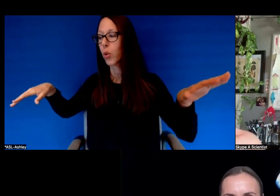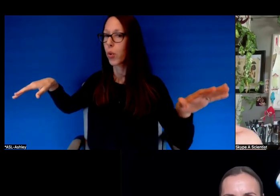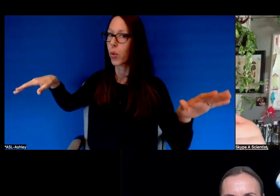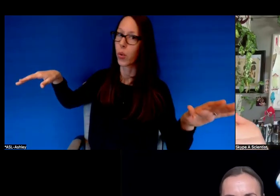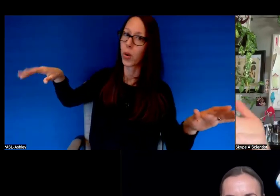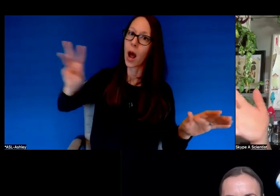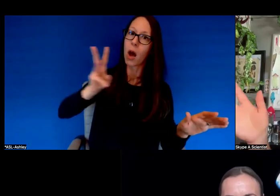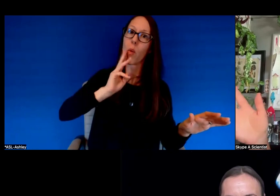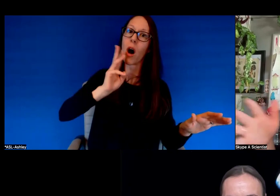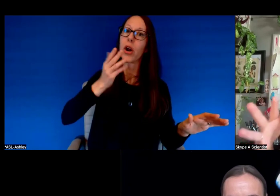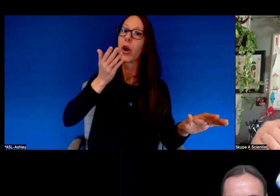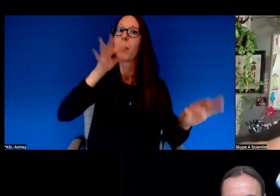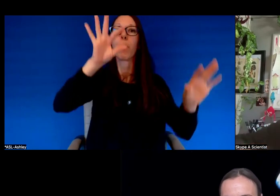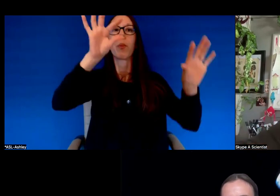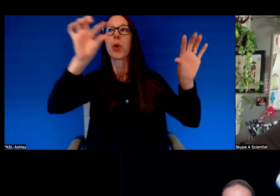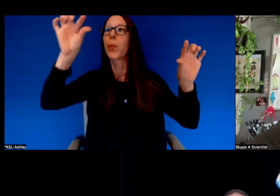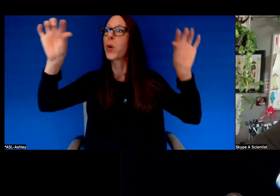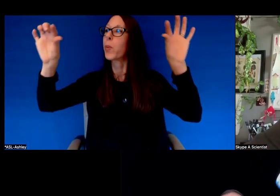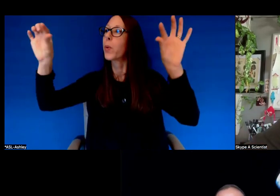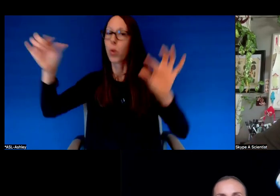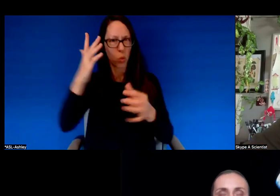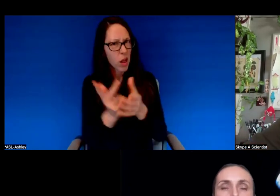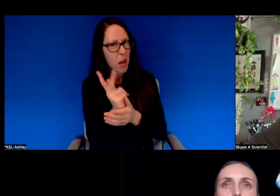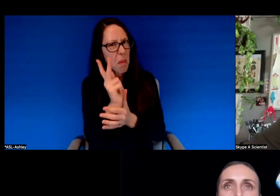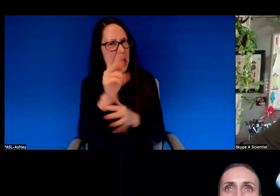plants floating around? Like, how does that work?